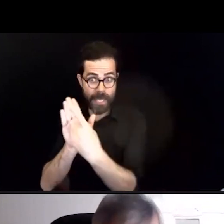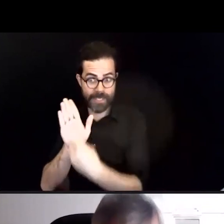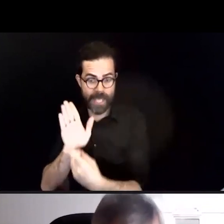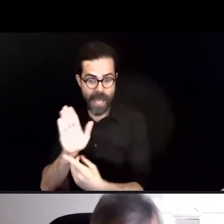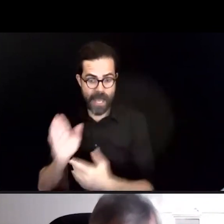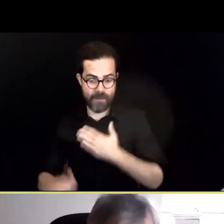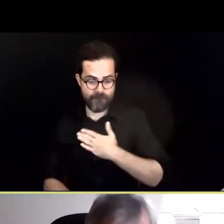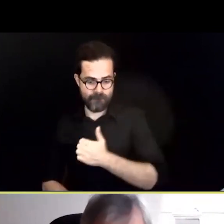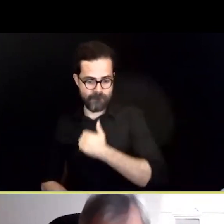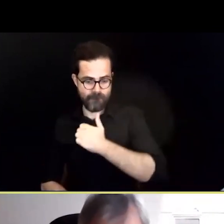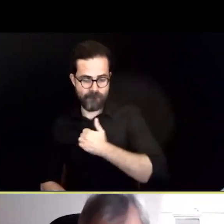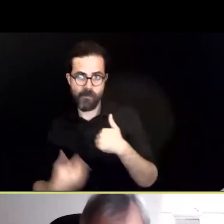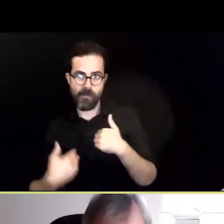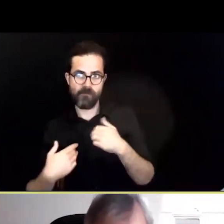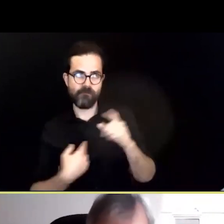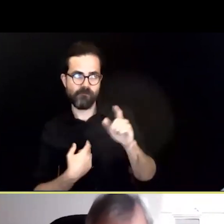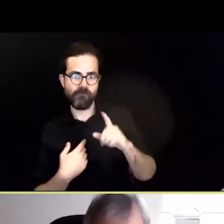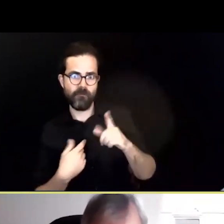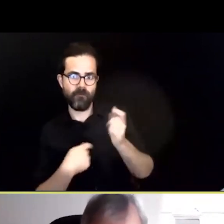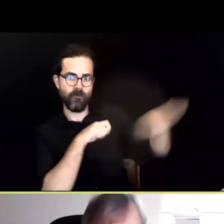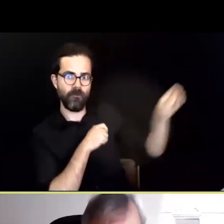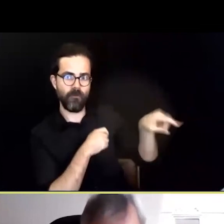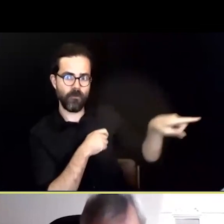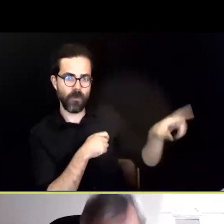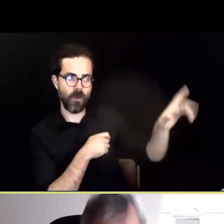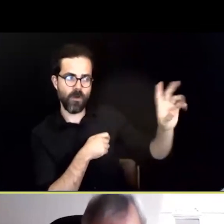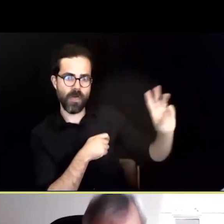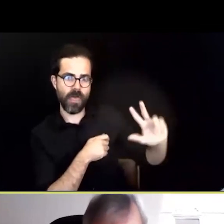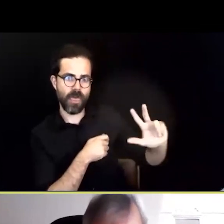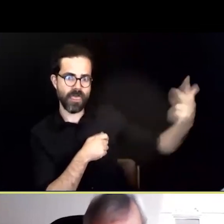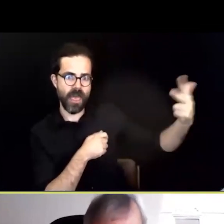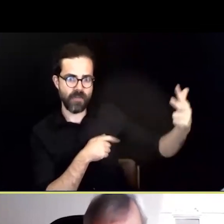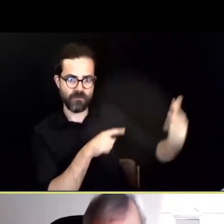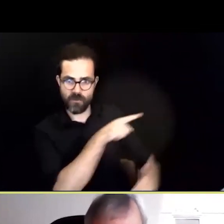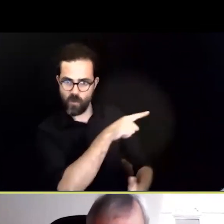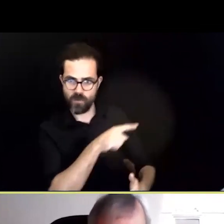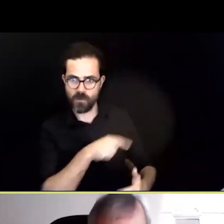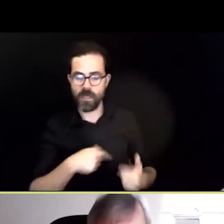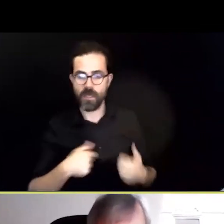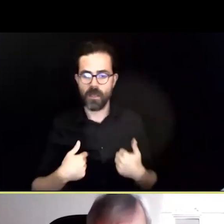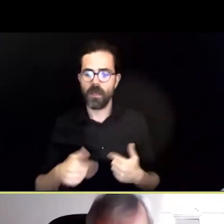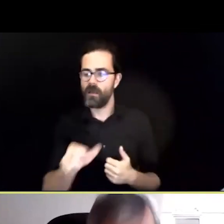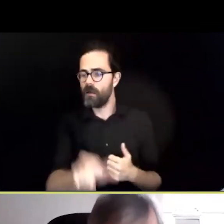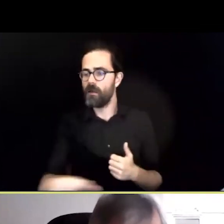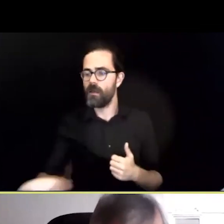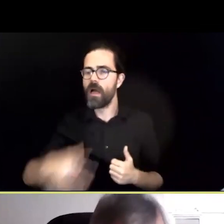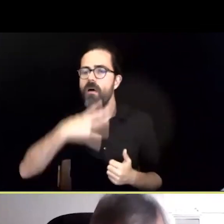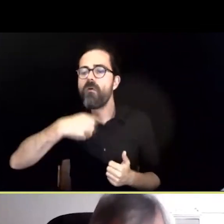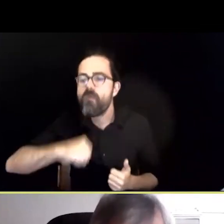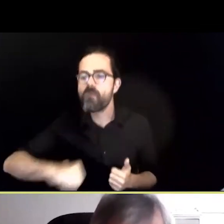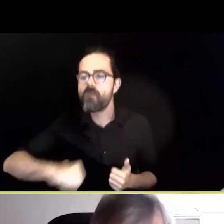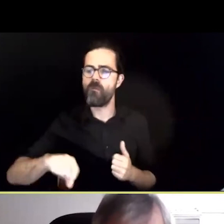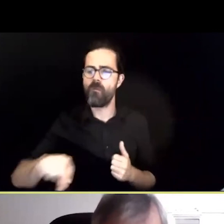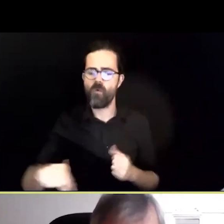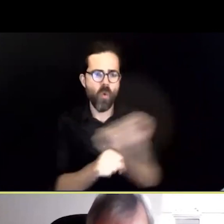about Telecare, it's really seen as a domain of the elderly. And there's been a hell of a lot of work done around providing